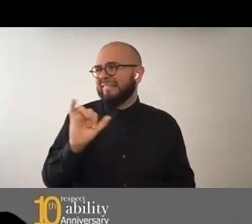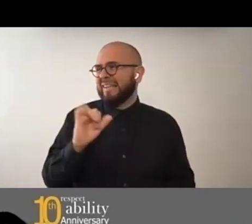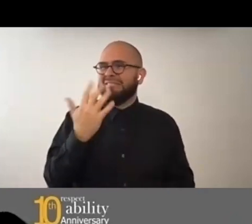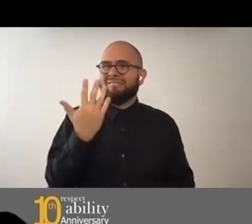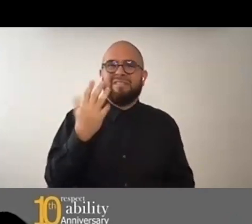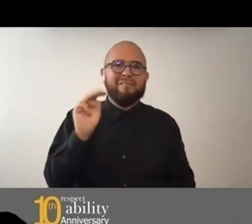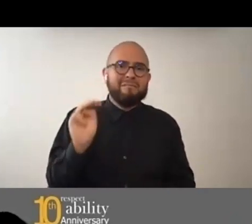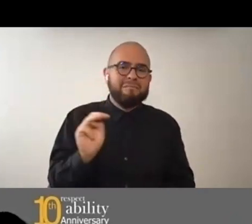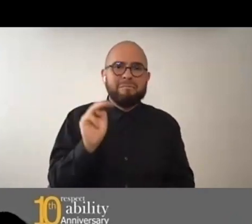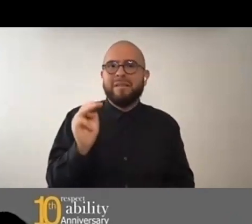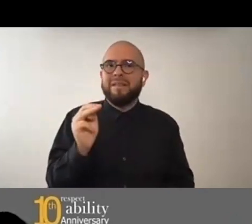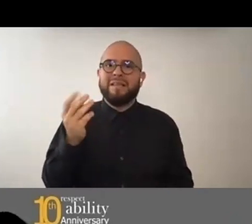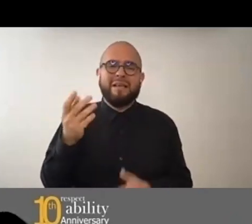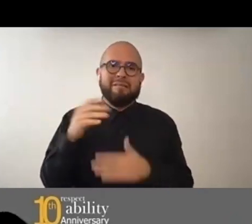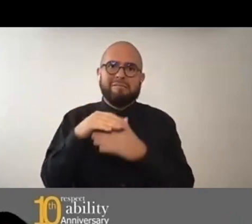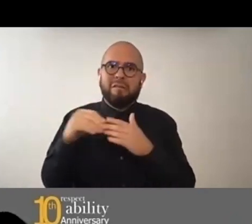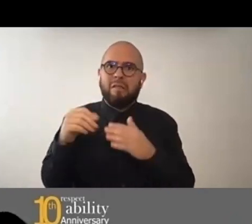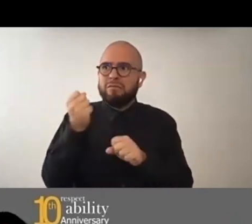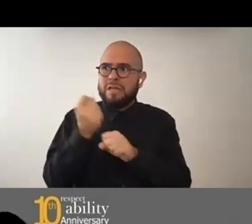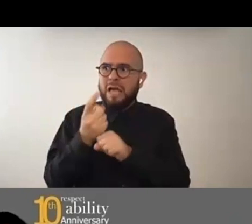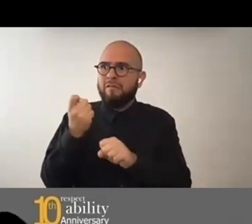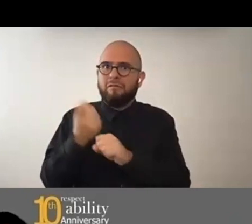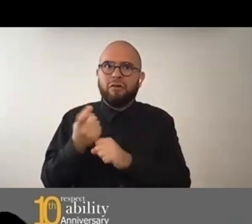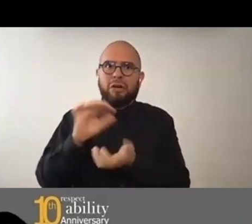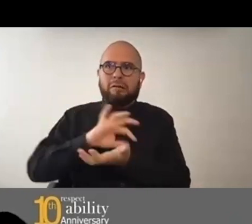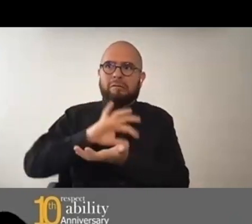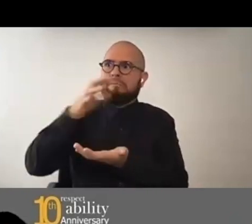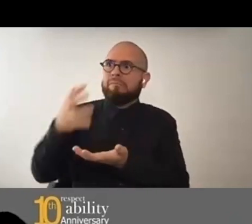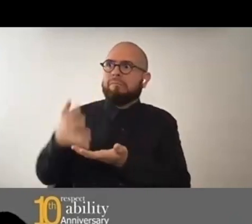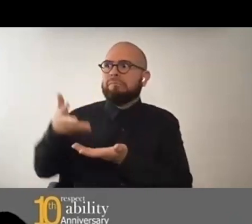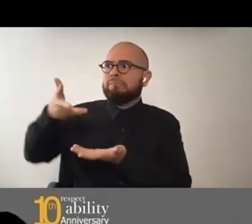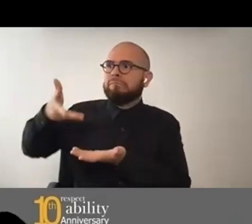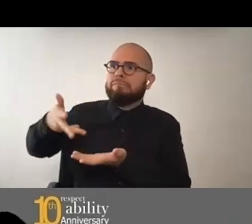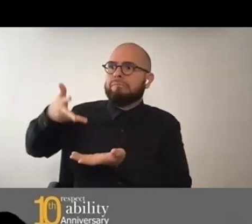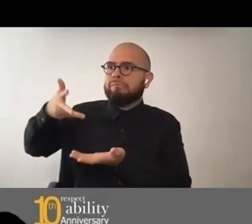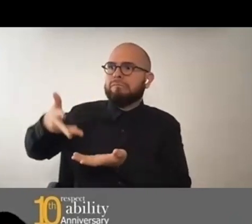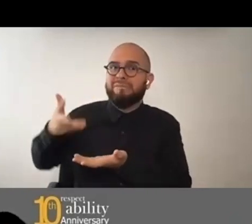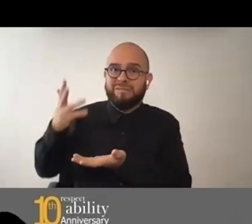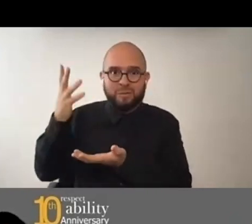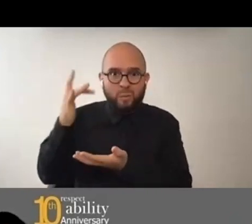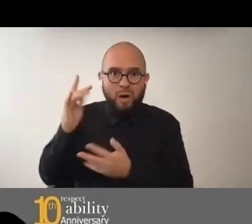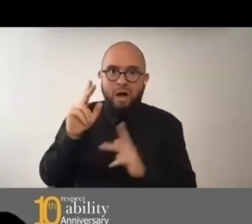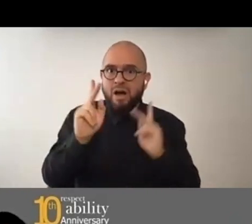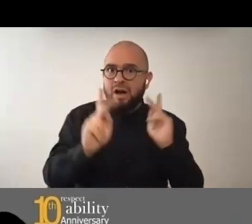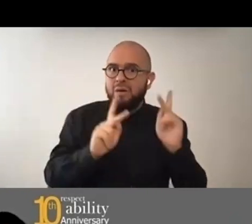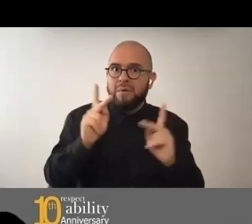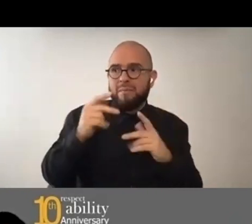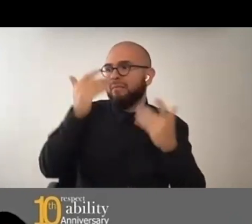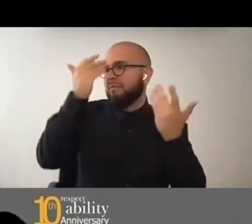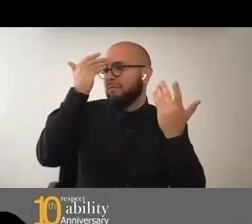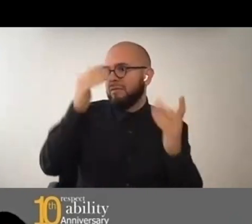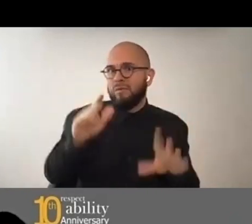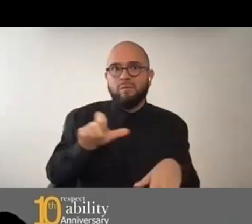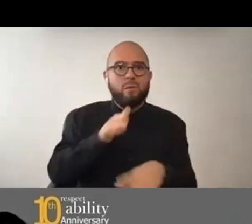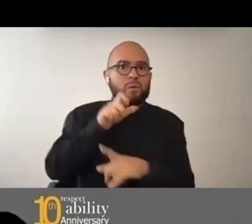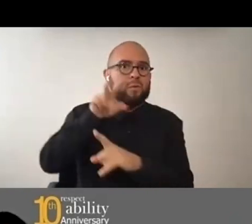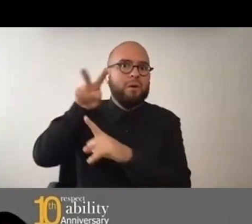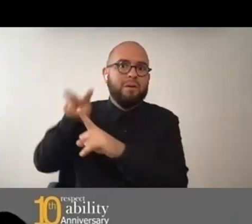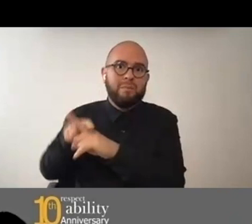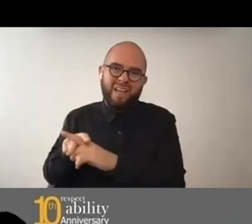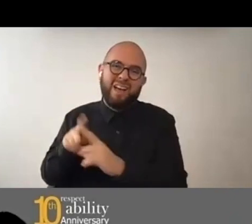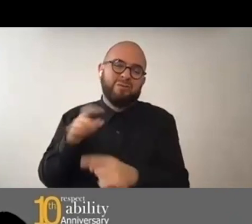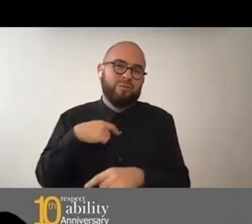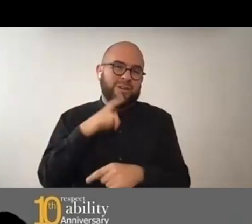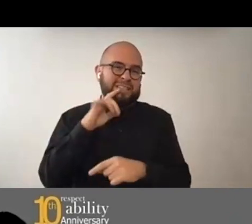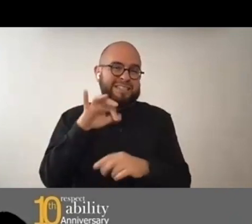people don't know about it and people don't apply for it. So it's worth taking a look. If there's an area